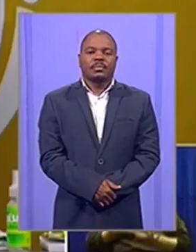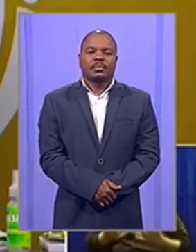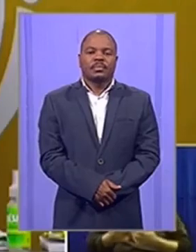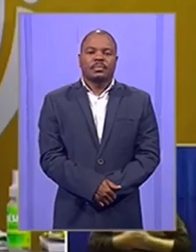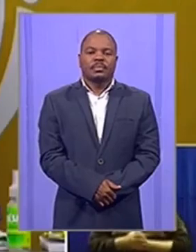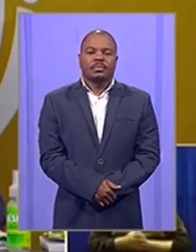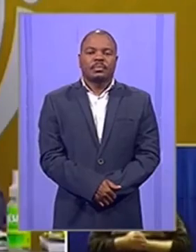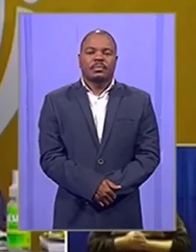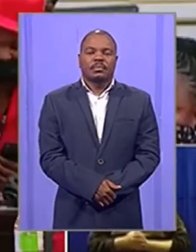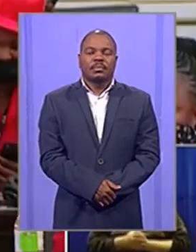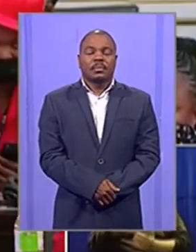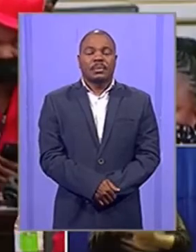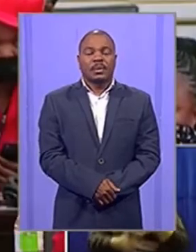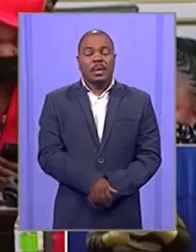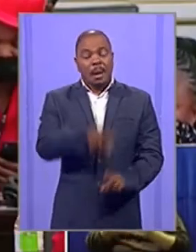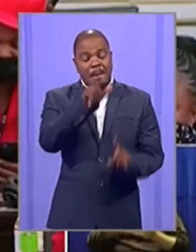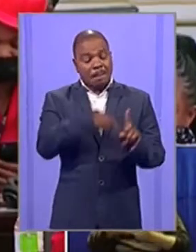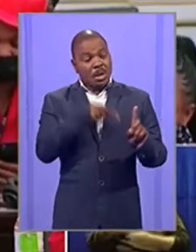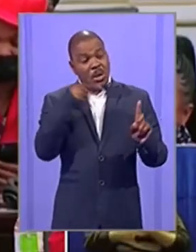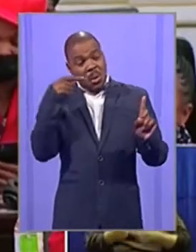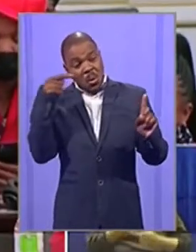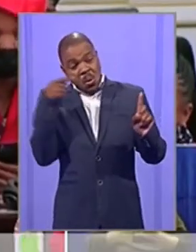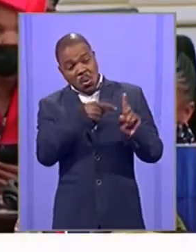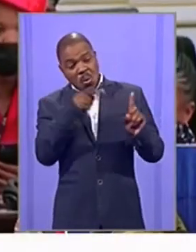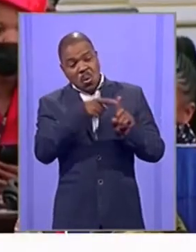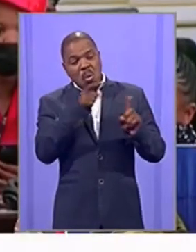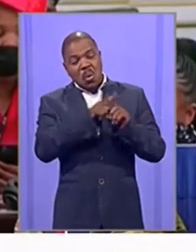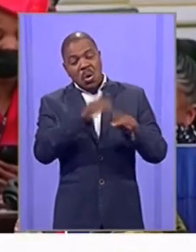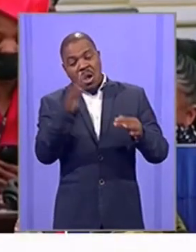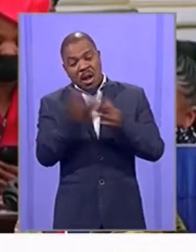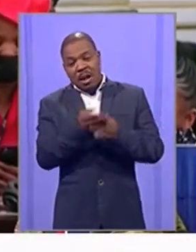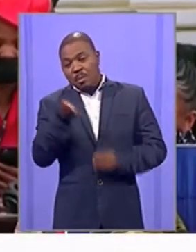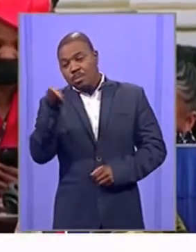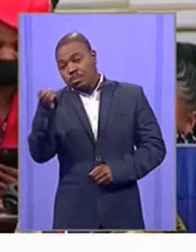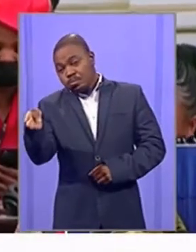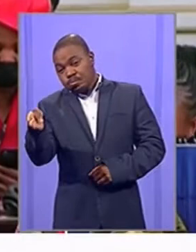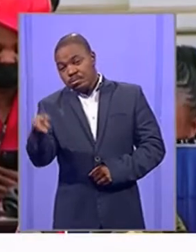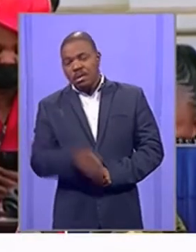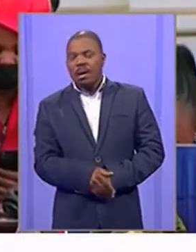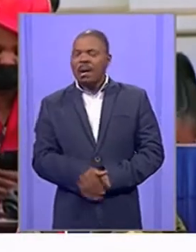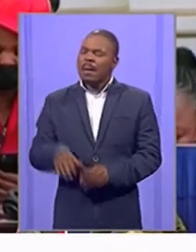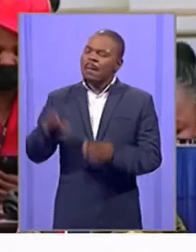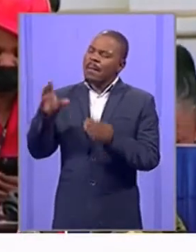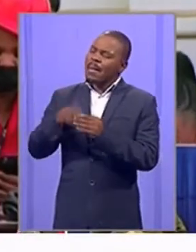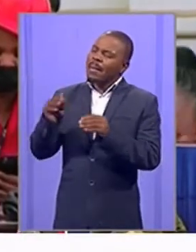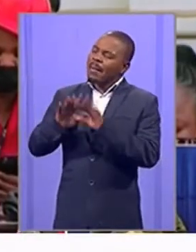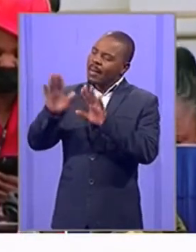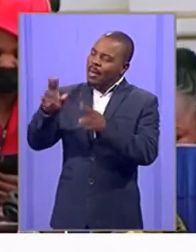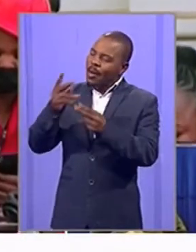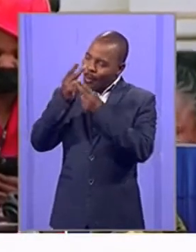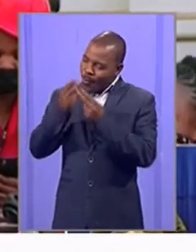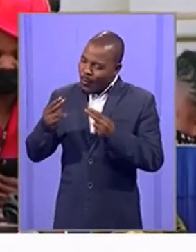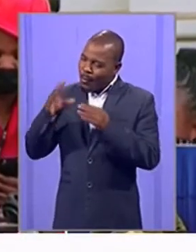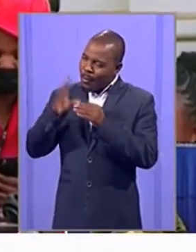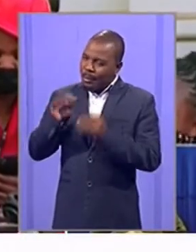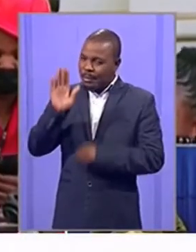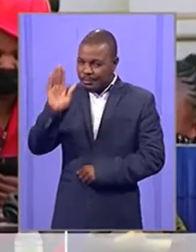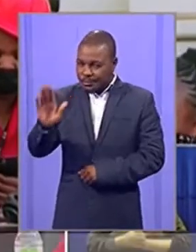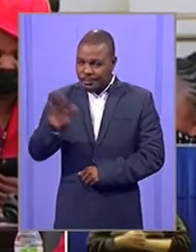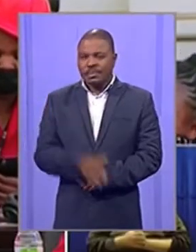someone who's charged with money laundering, Honorable member, bribery, torture, honorable member, stealing a